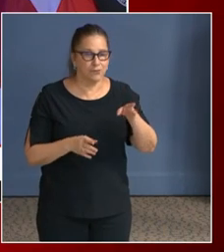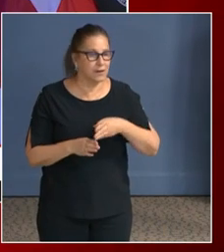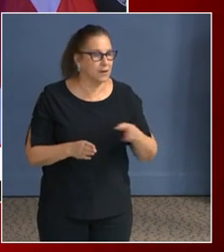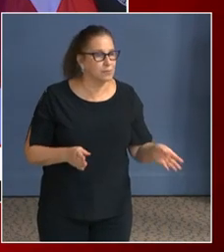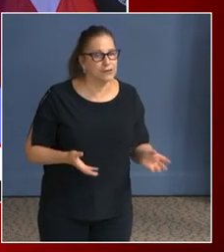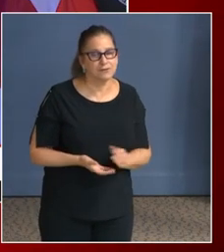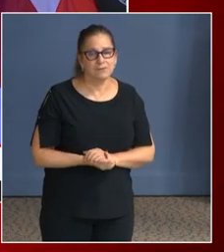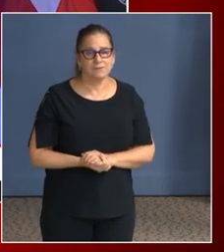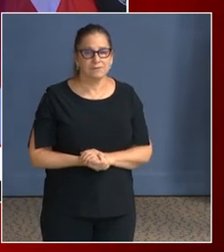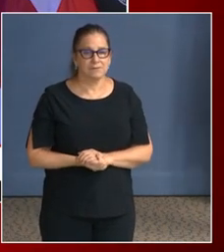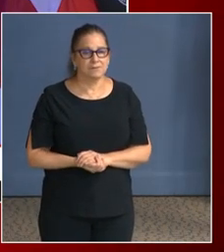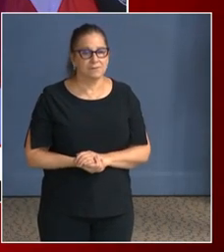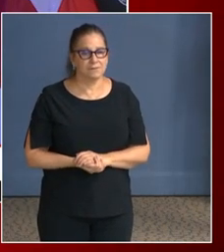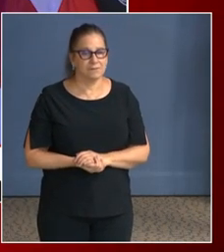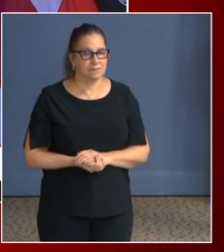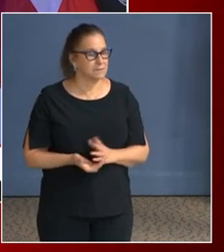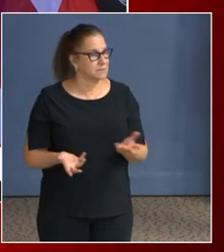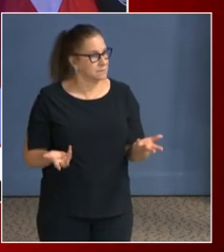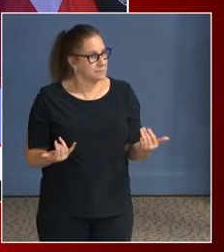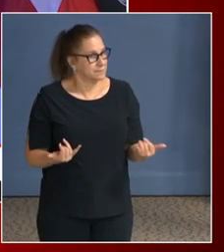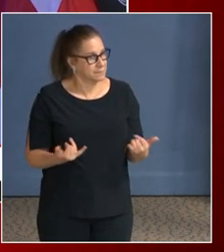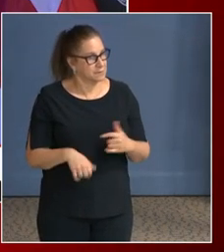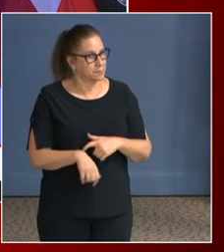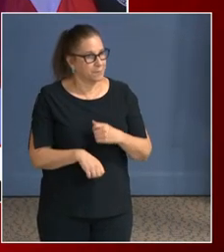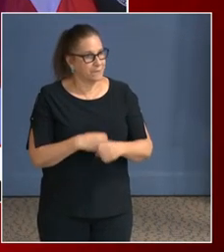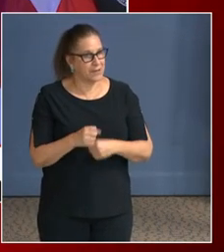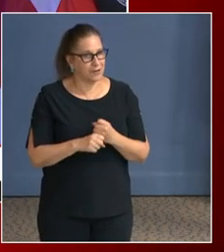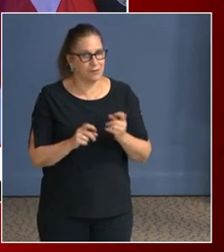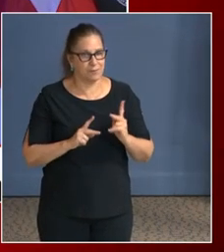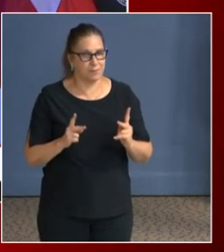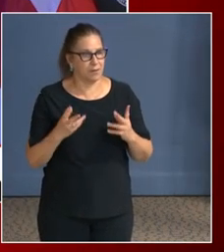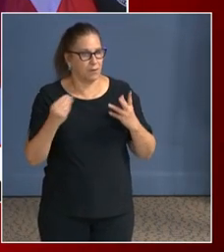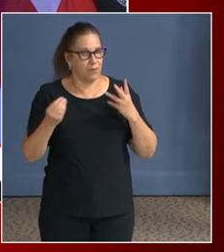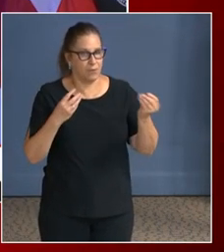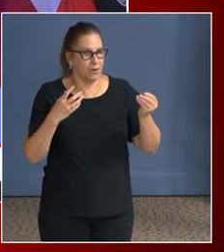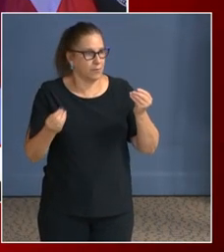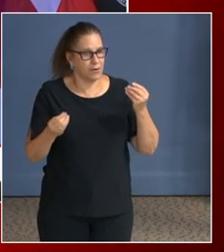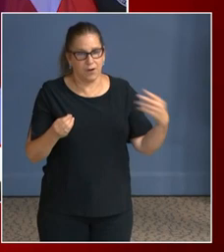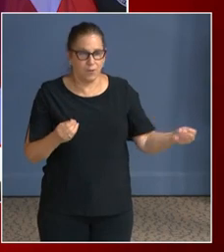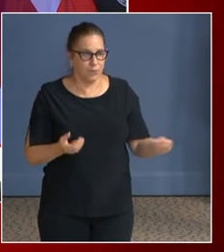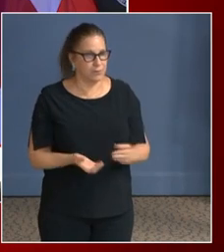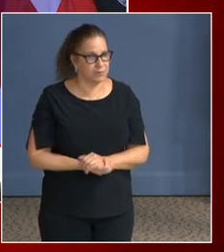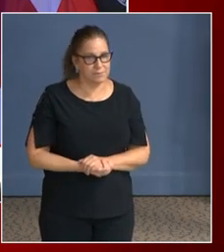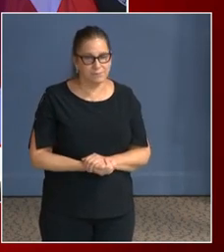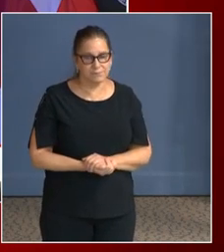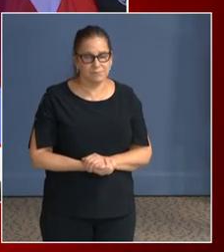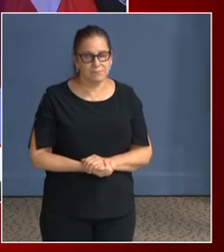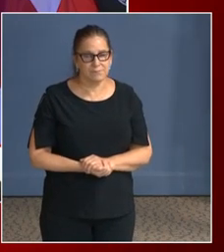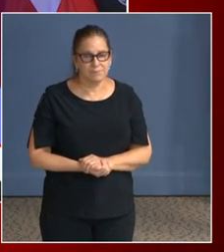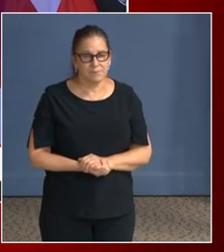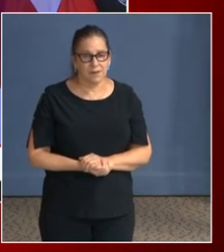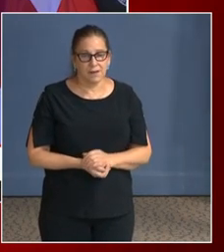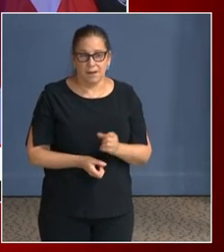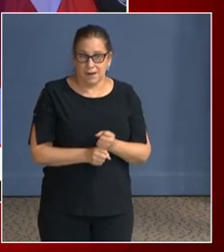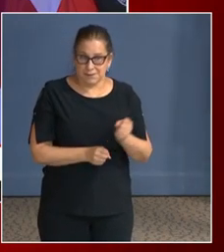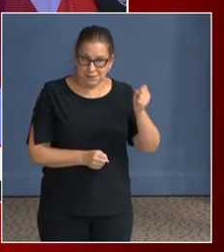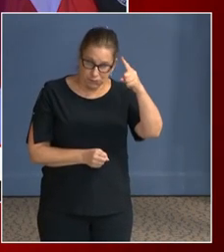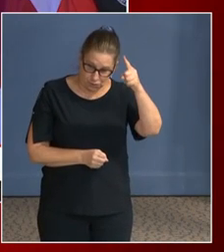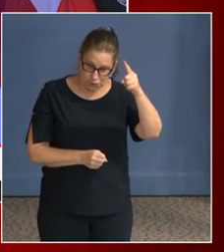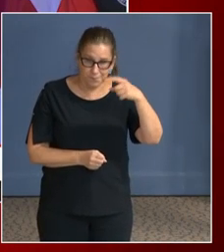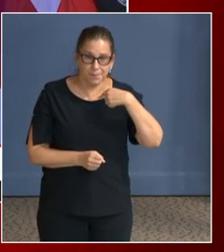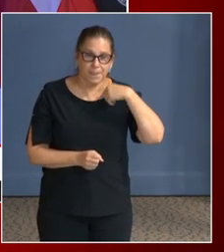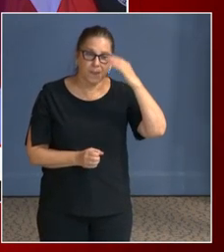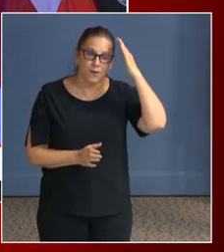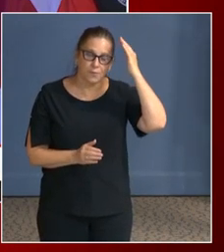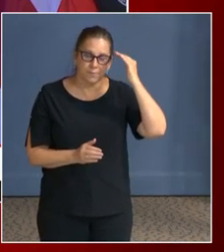This is an unusual year. And next year, hopefully, will be more normal.